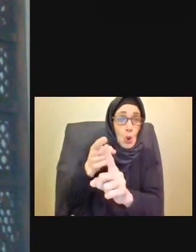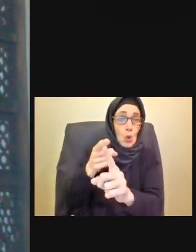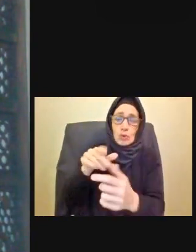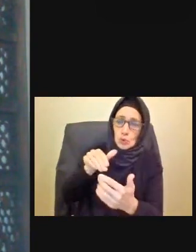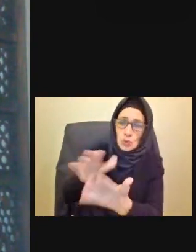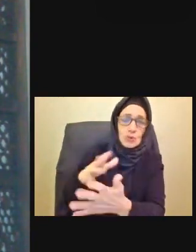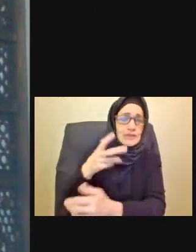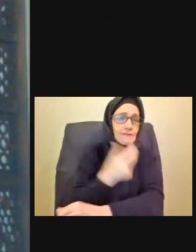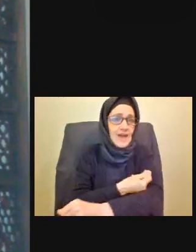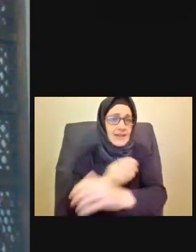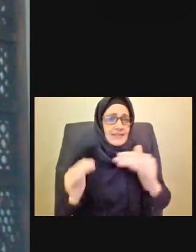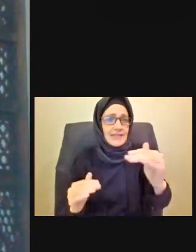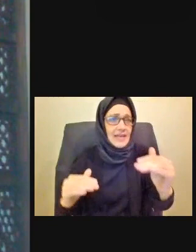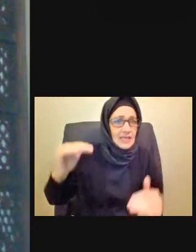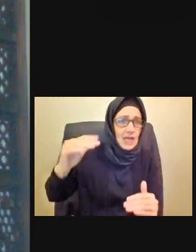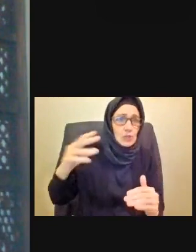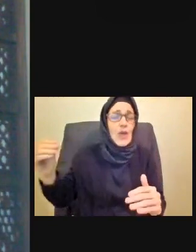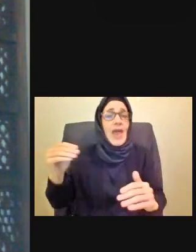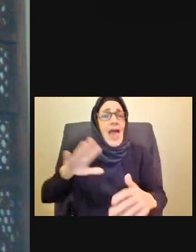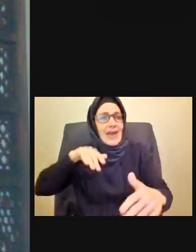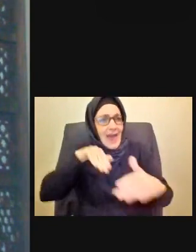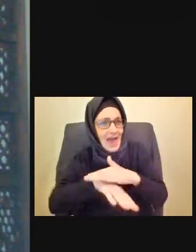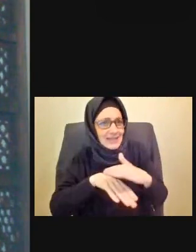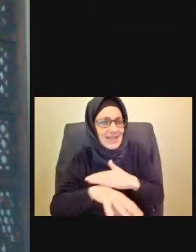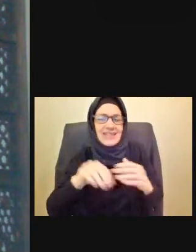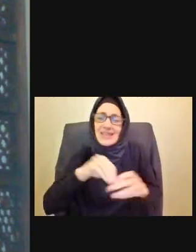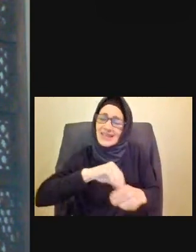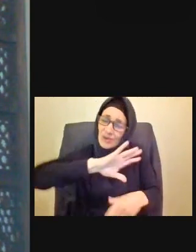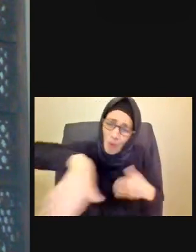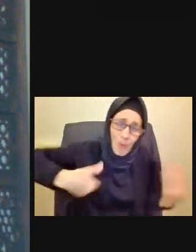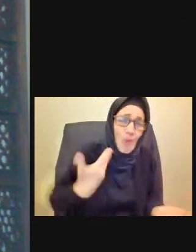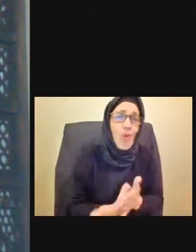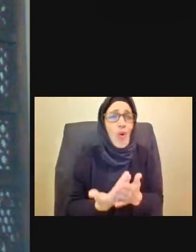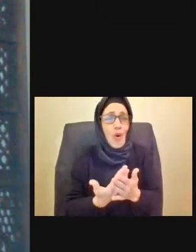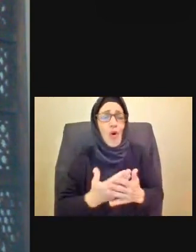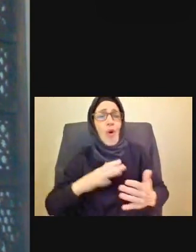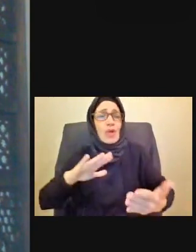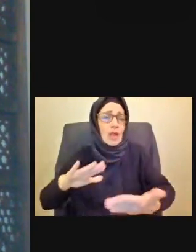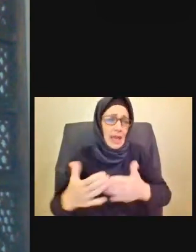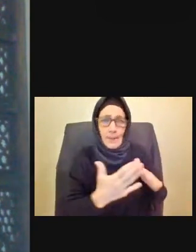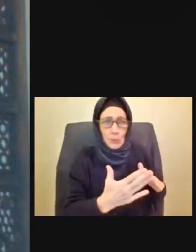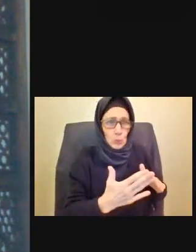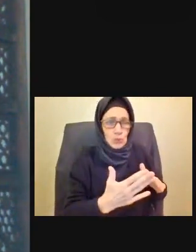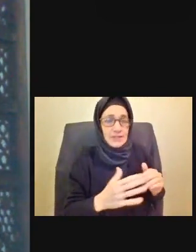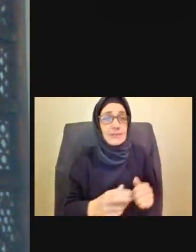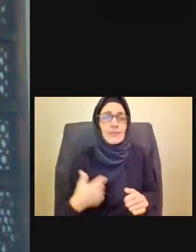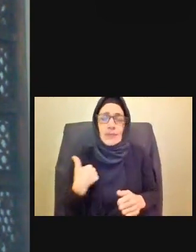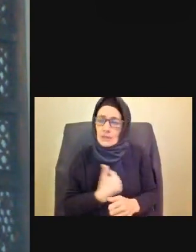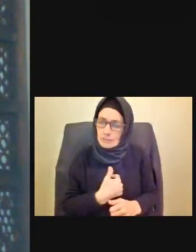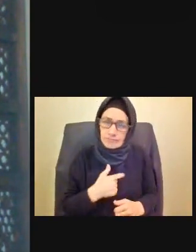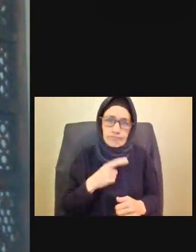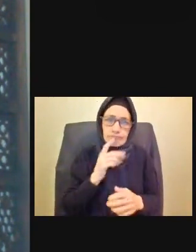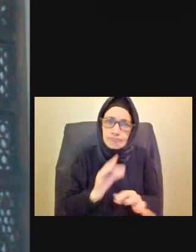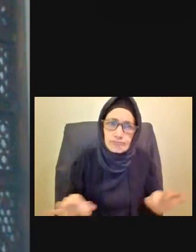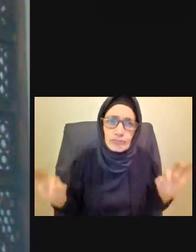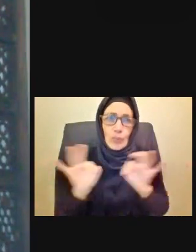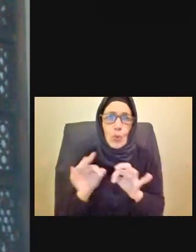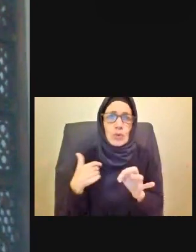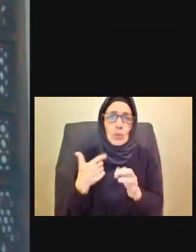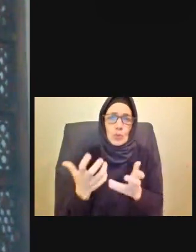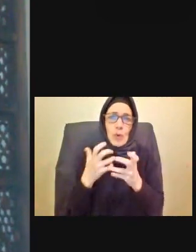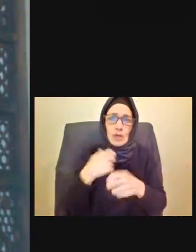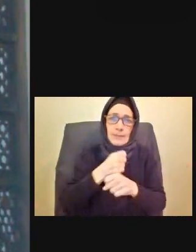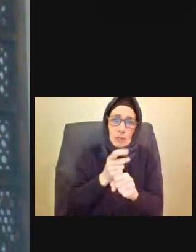access within all underserved communities. We're especially keen on making sure that the nuances, needs,